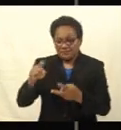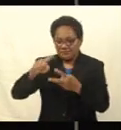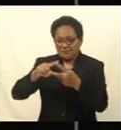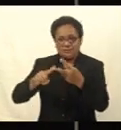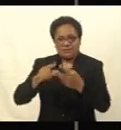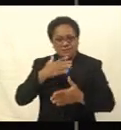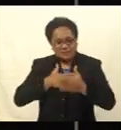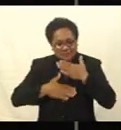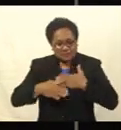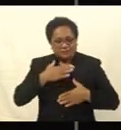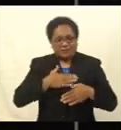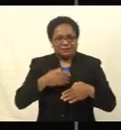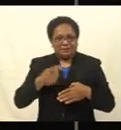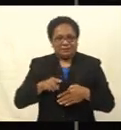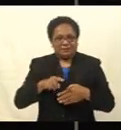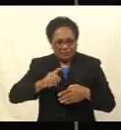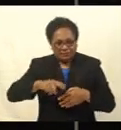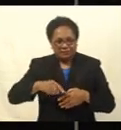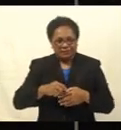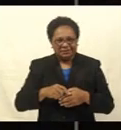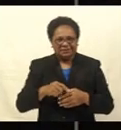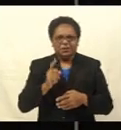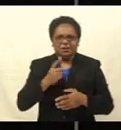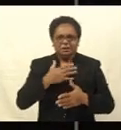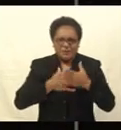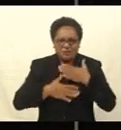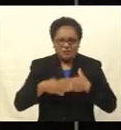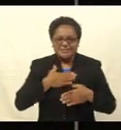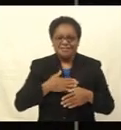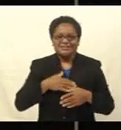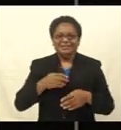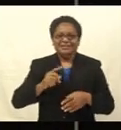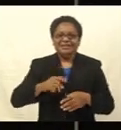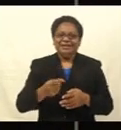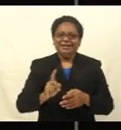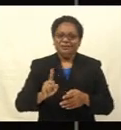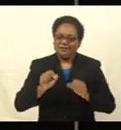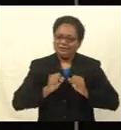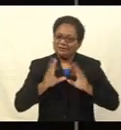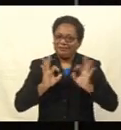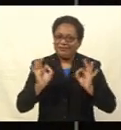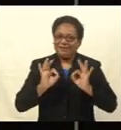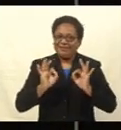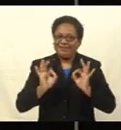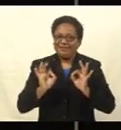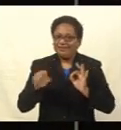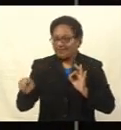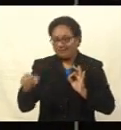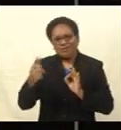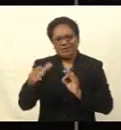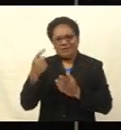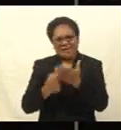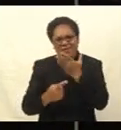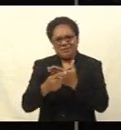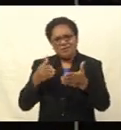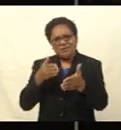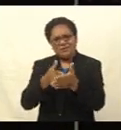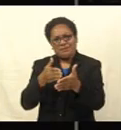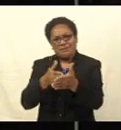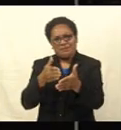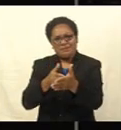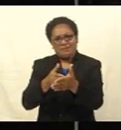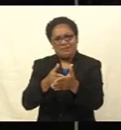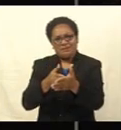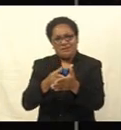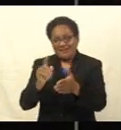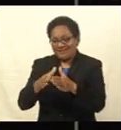things that kept Mohammed Ayaz going over the years, especially after hitting a stumbling block. And these have contributed to getting him